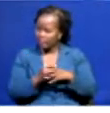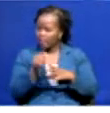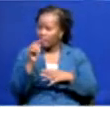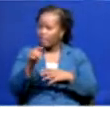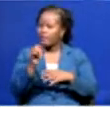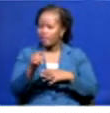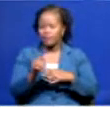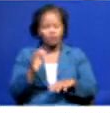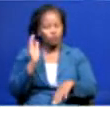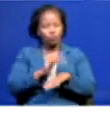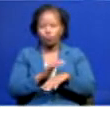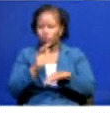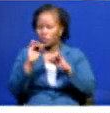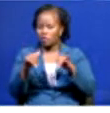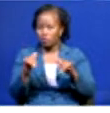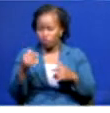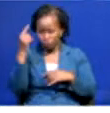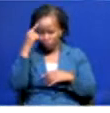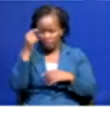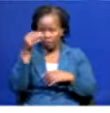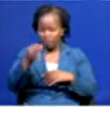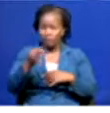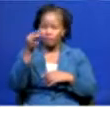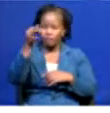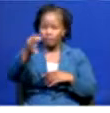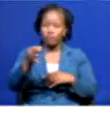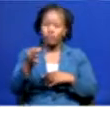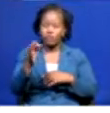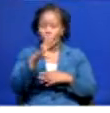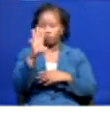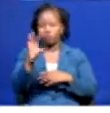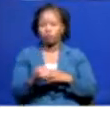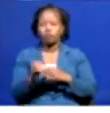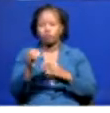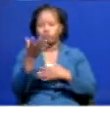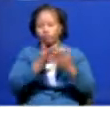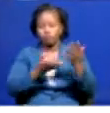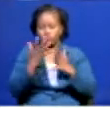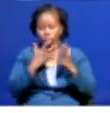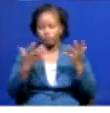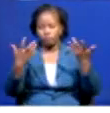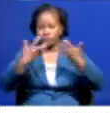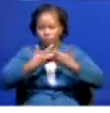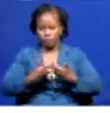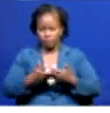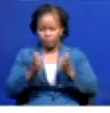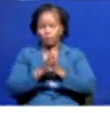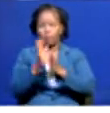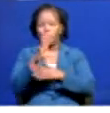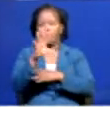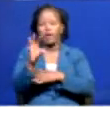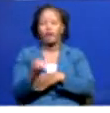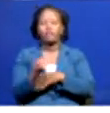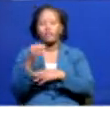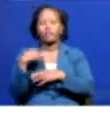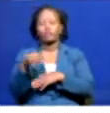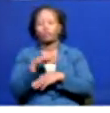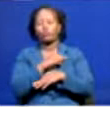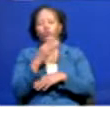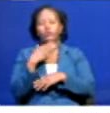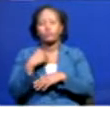excellent news for the future of continental integration and the Africa we all